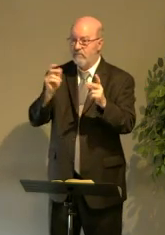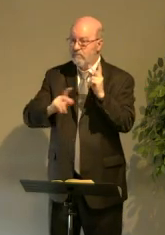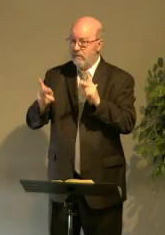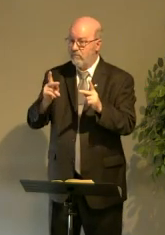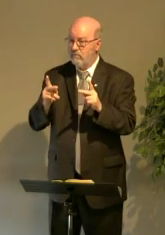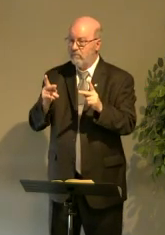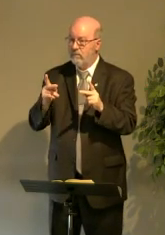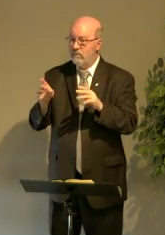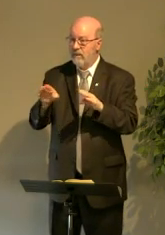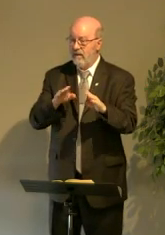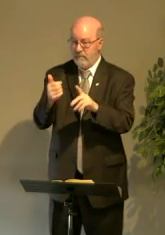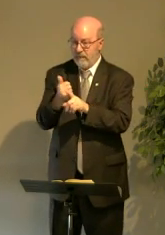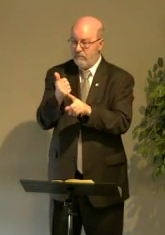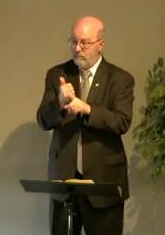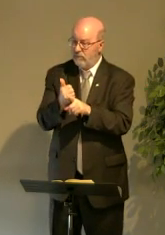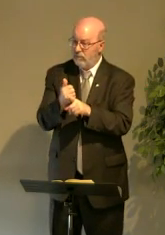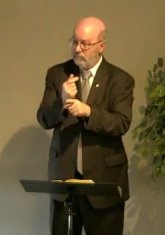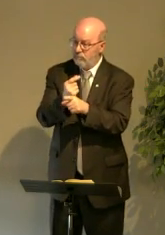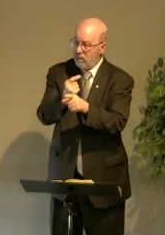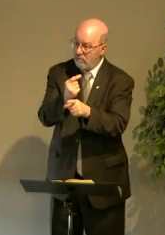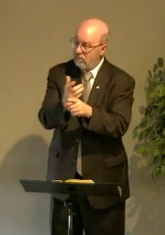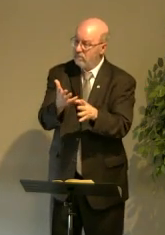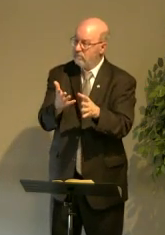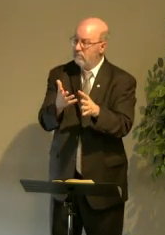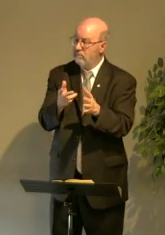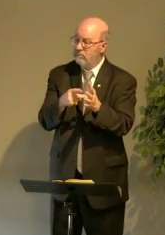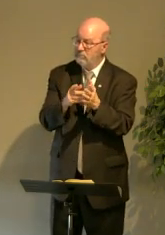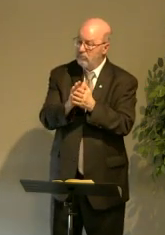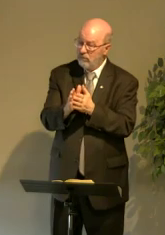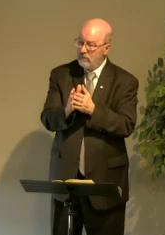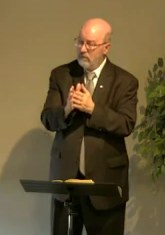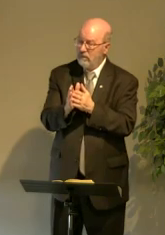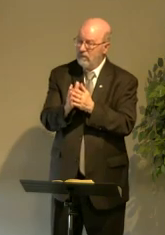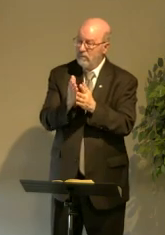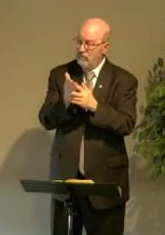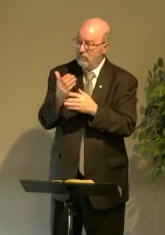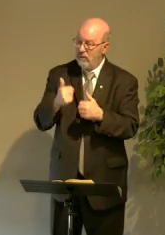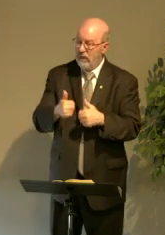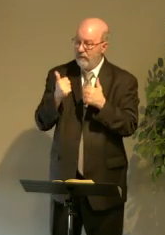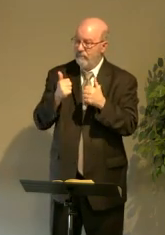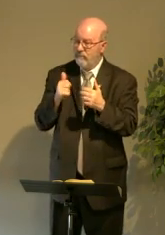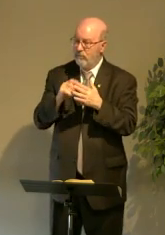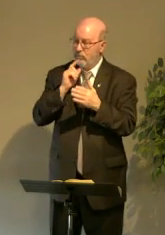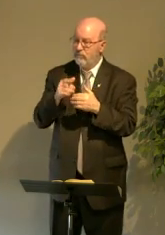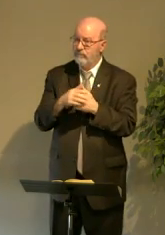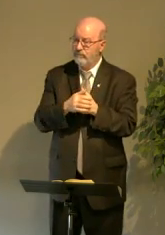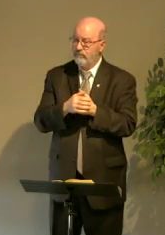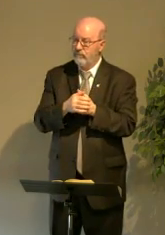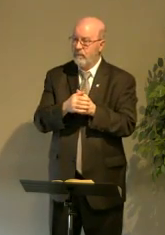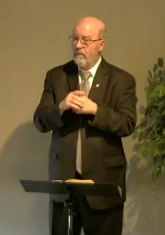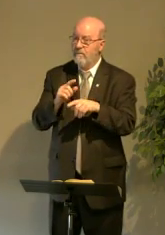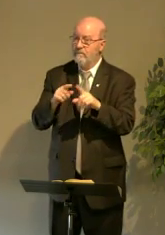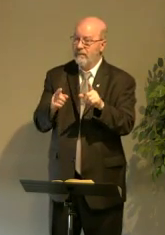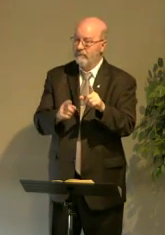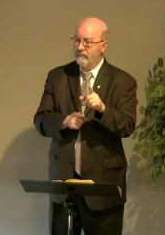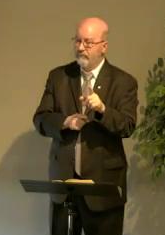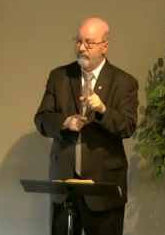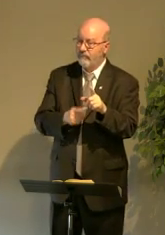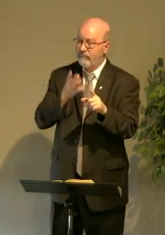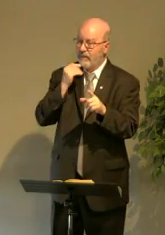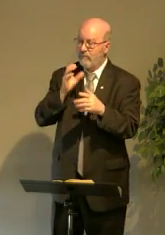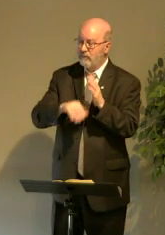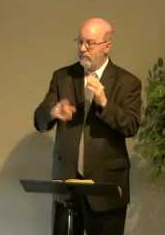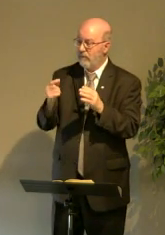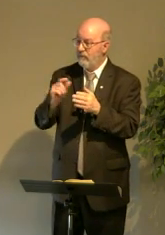who have behaved themselves in a very virtuous way for the course of their lives. I mean, that's true, right? But Hebrews